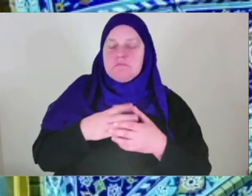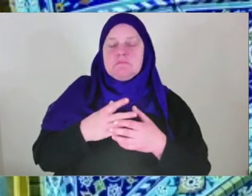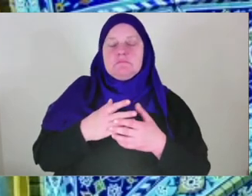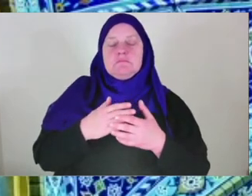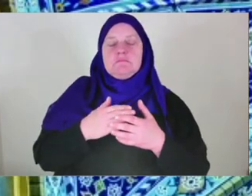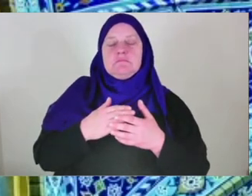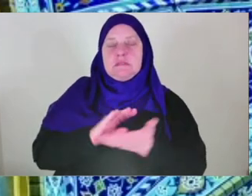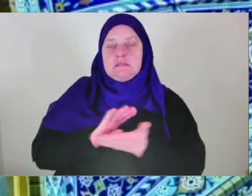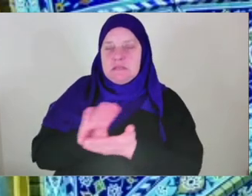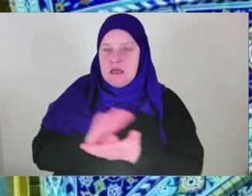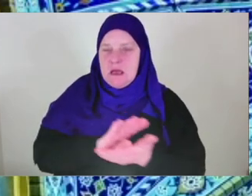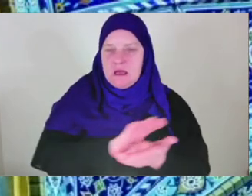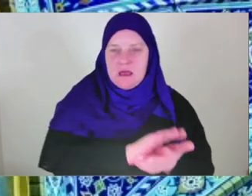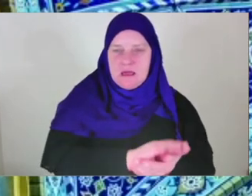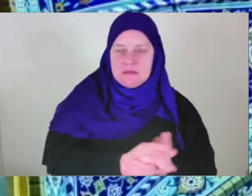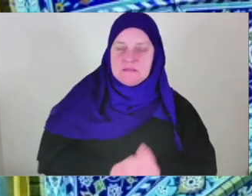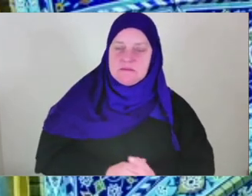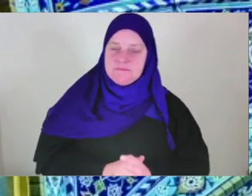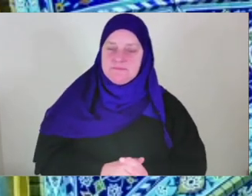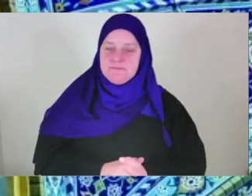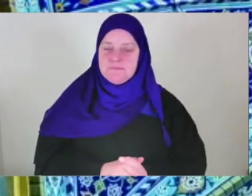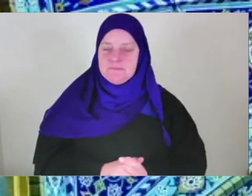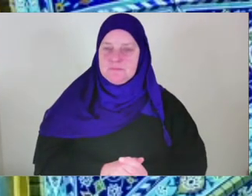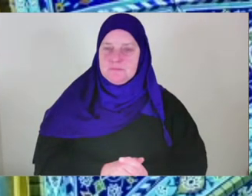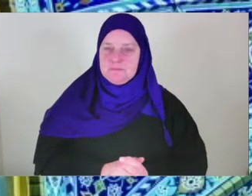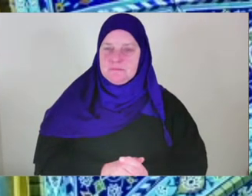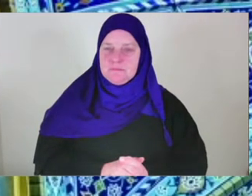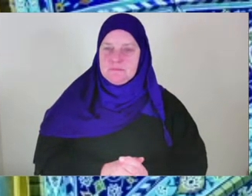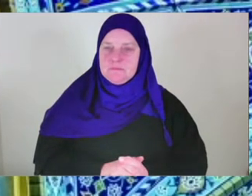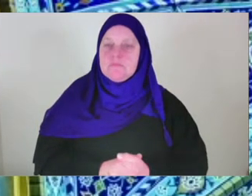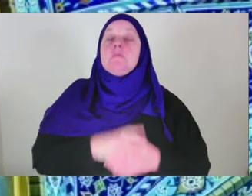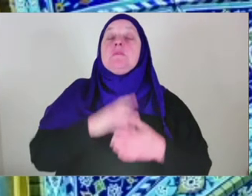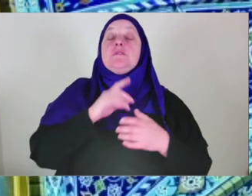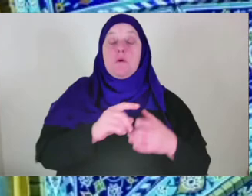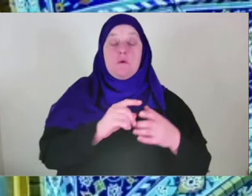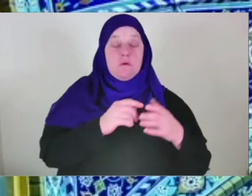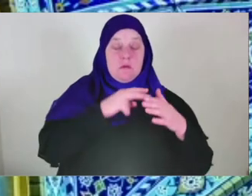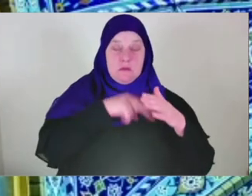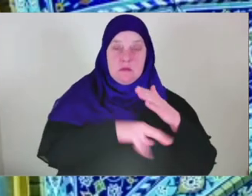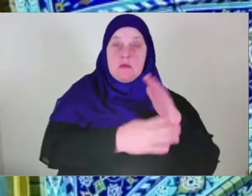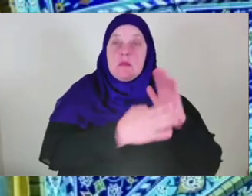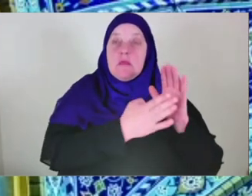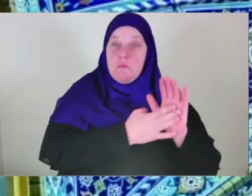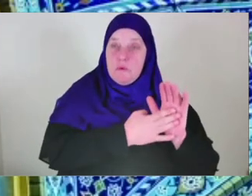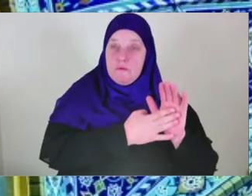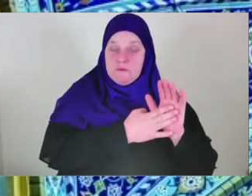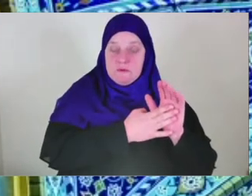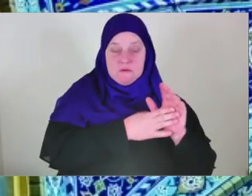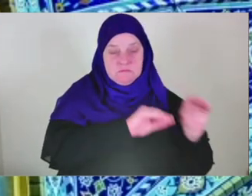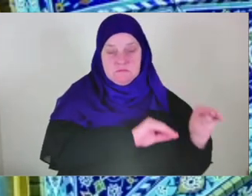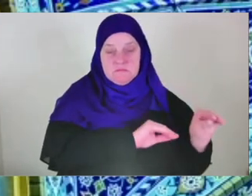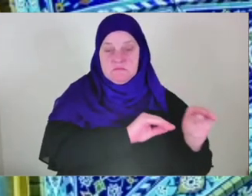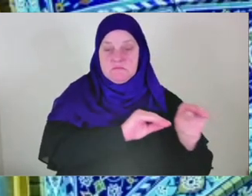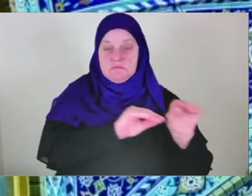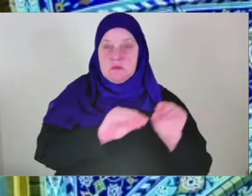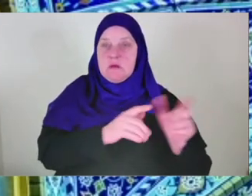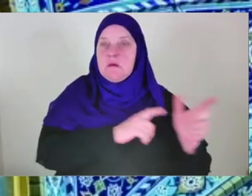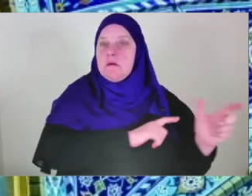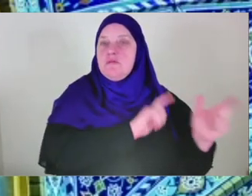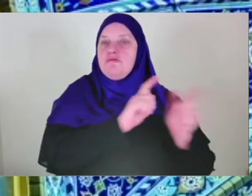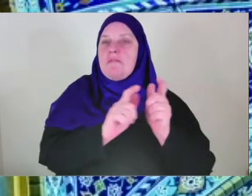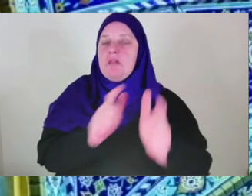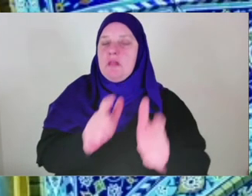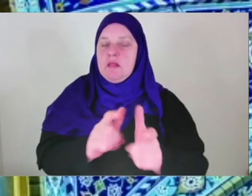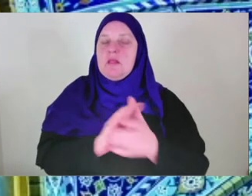Historically, it was the second year after the migration of the Prophet that the ayah that I just recited, Khudh min amwalihim sadaqa,